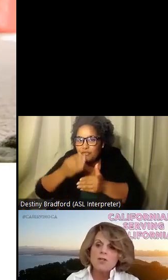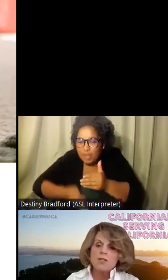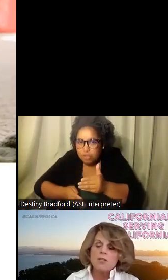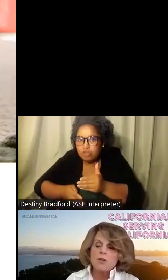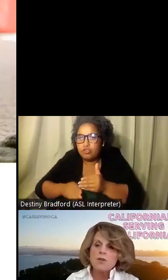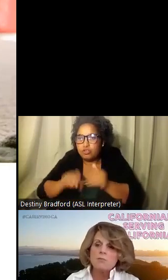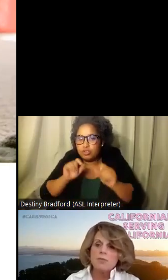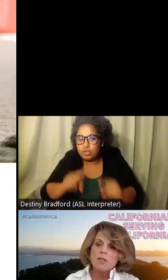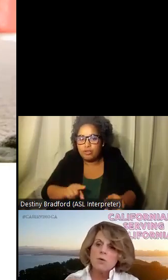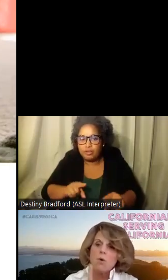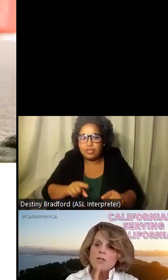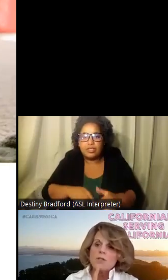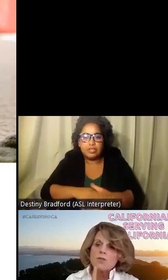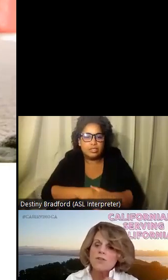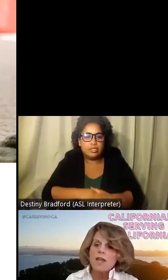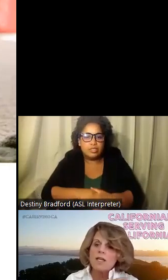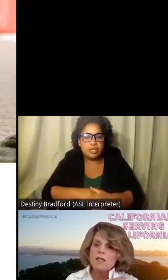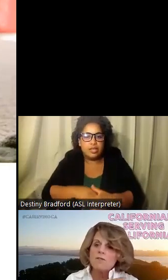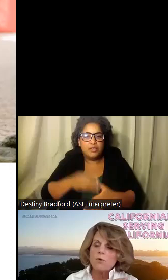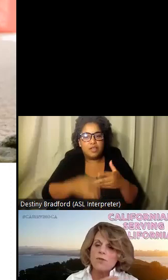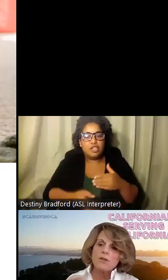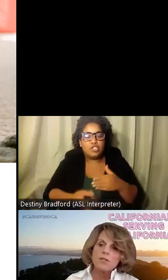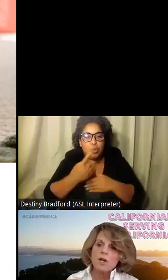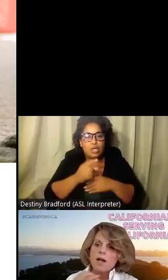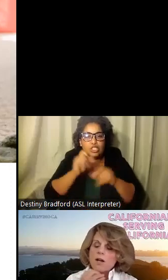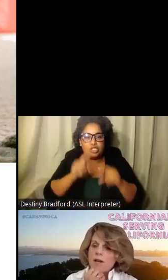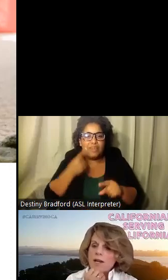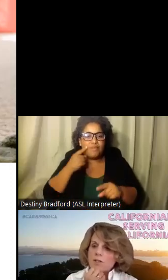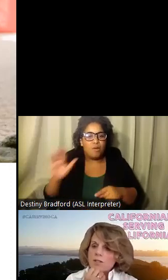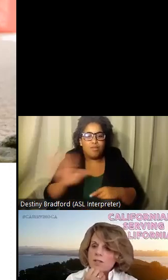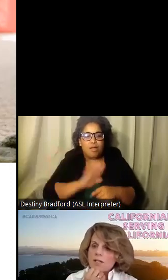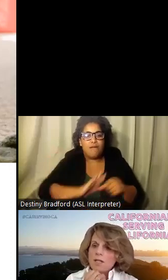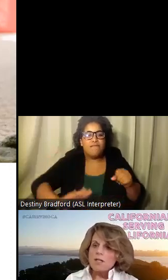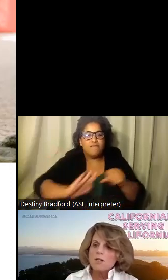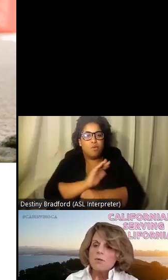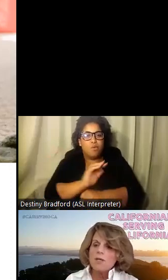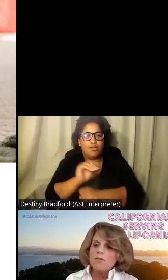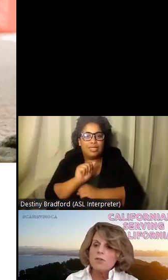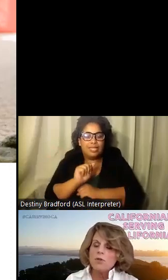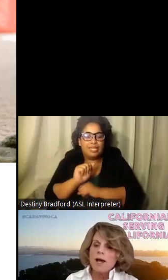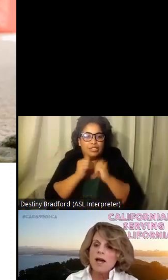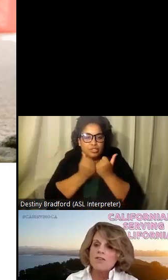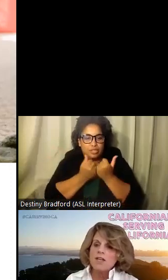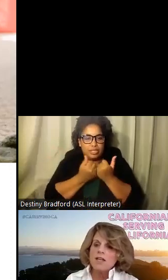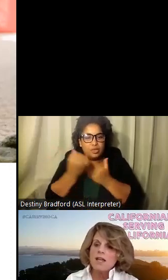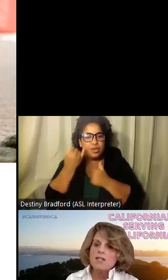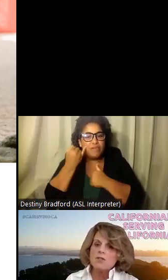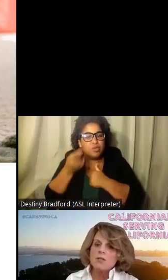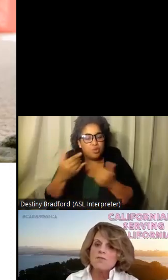The agencies are to complete one survey for their entire agency. So if you